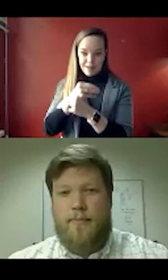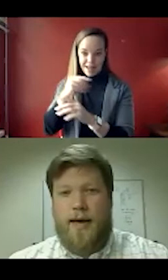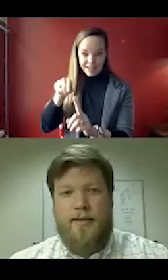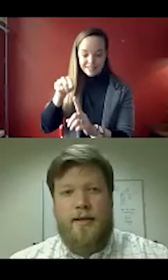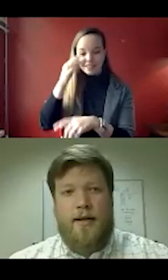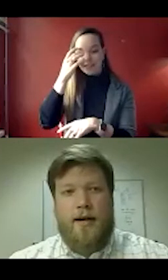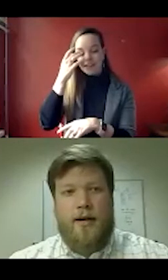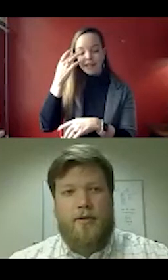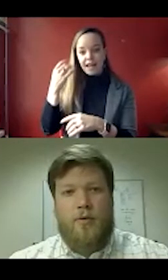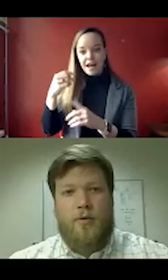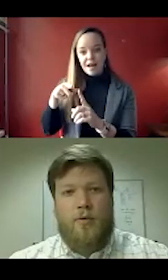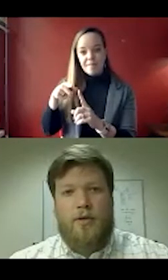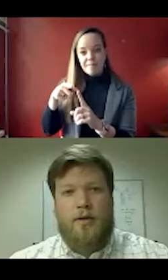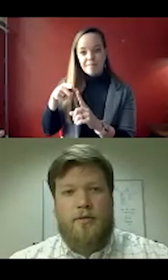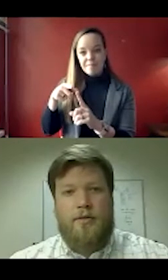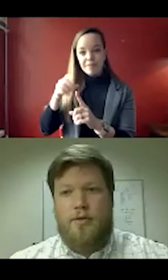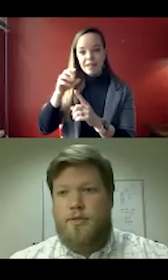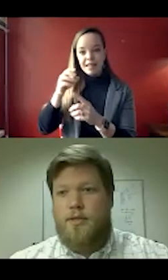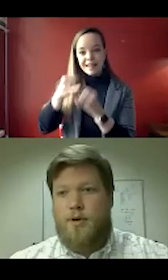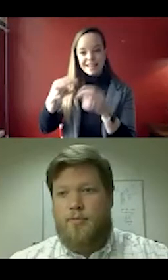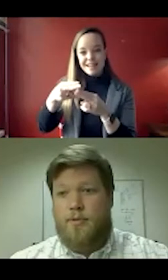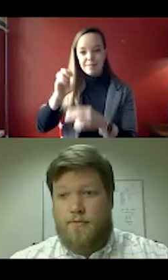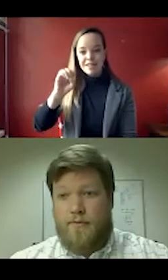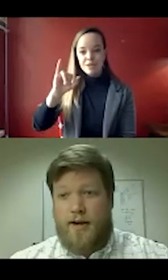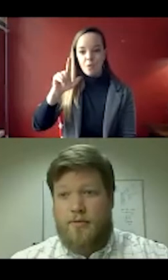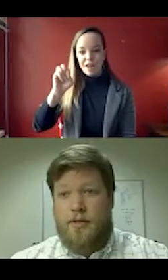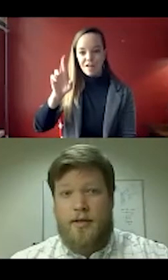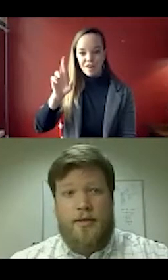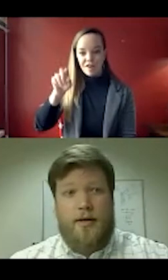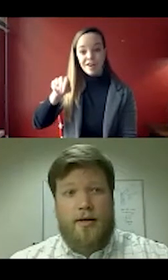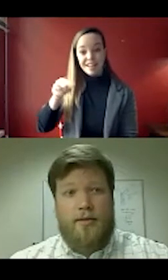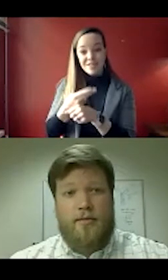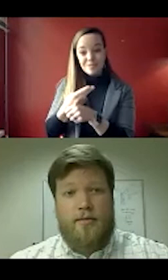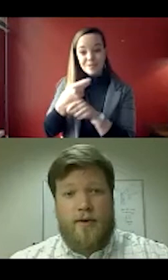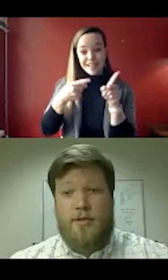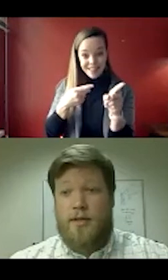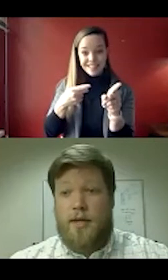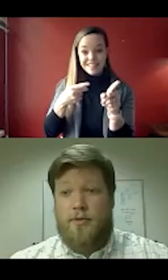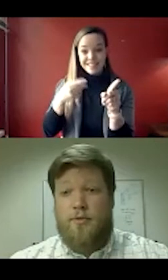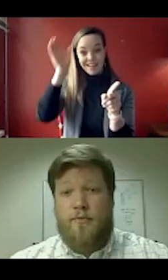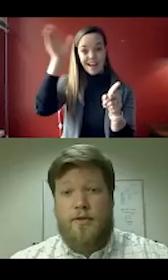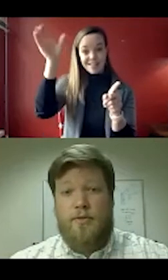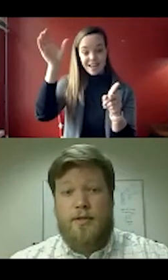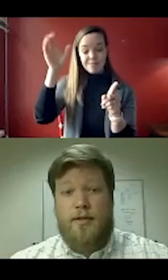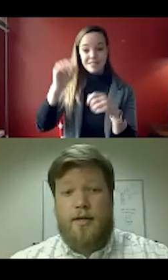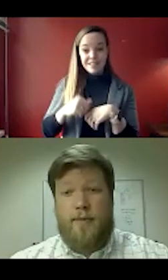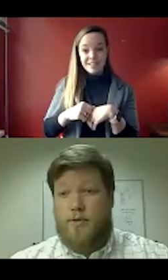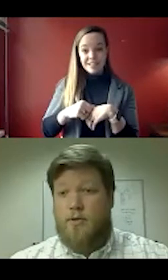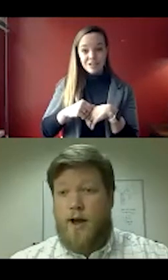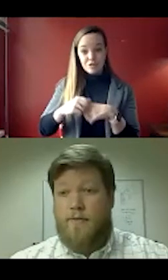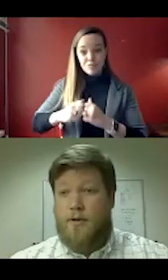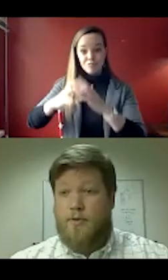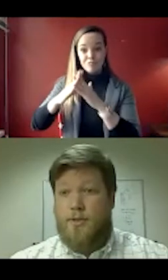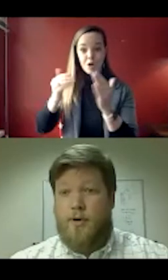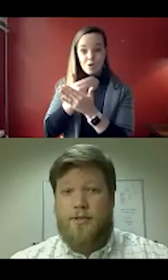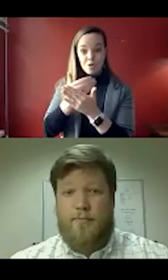history of math, Euler used this problem to found an entire new field in math called